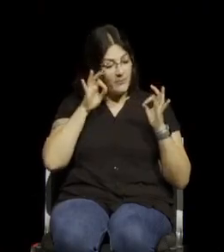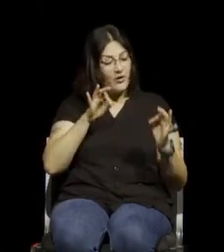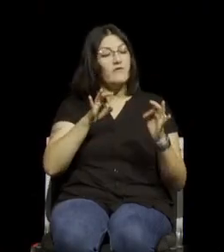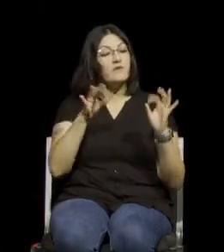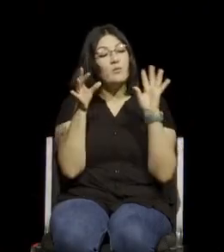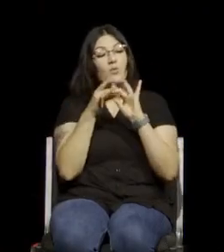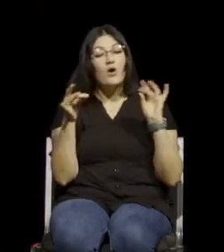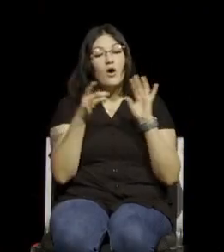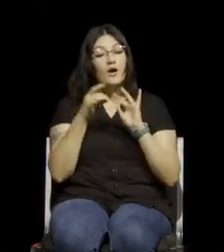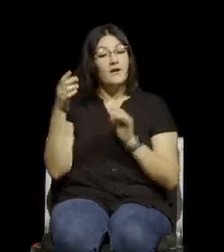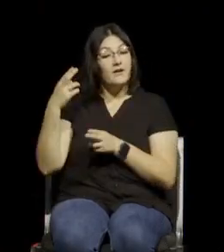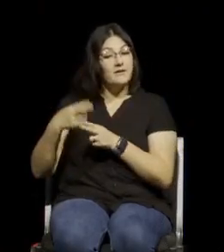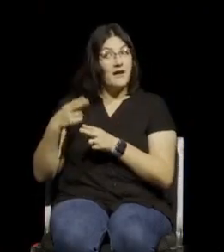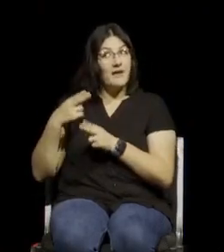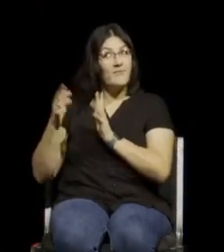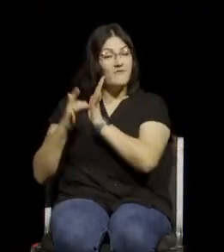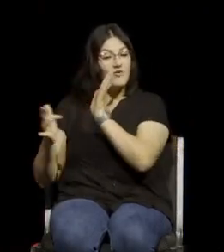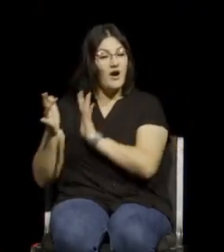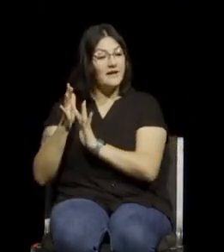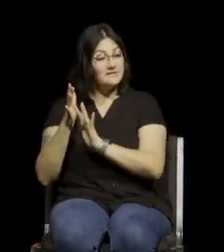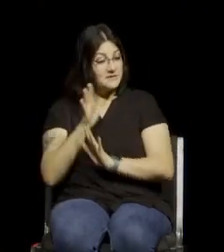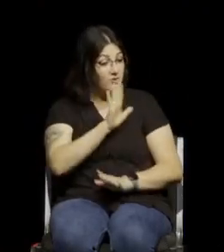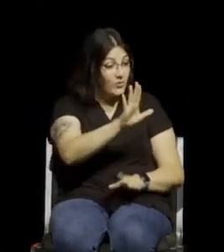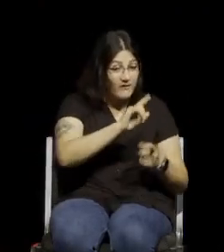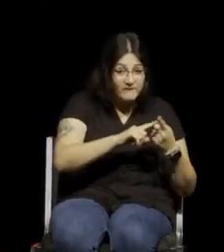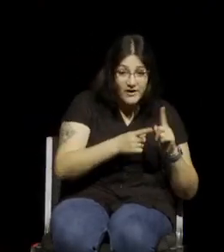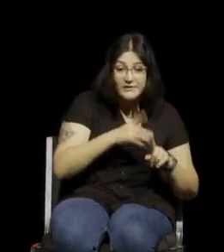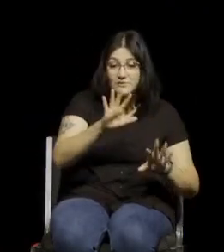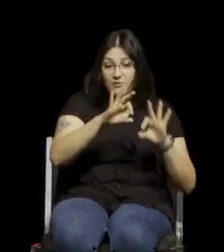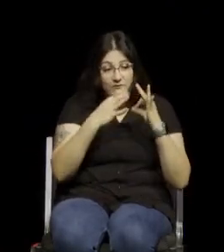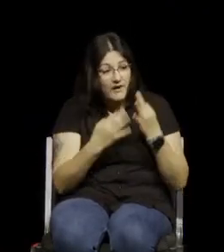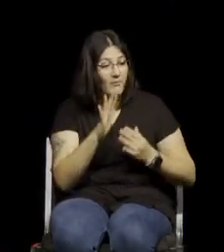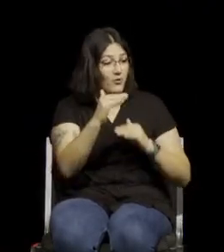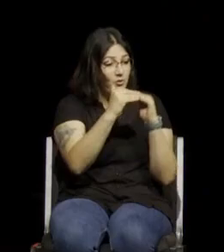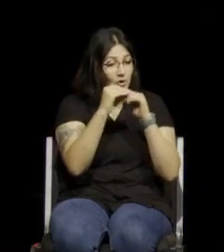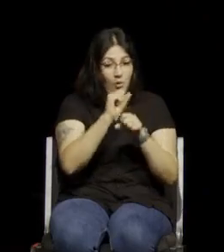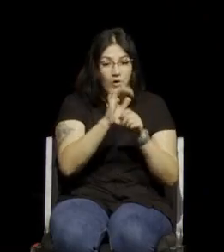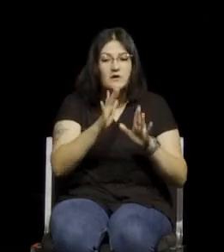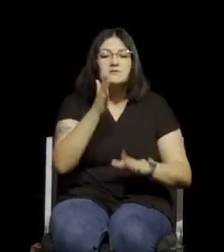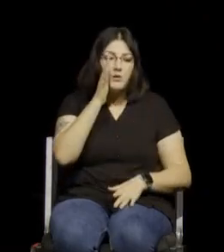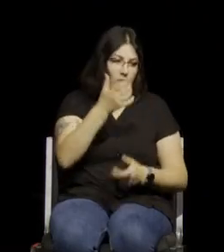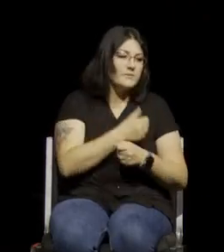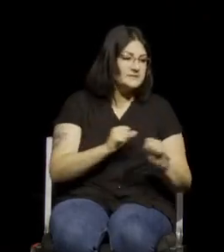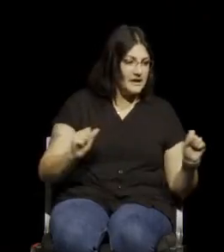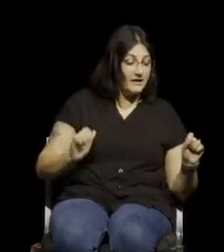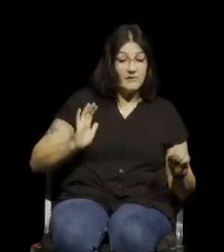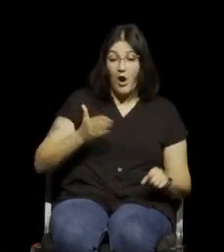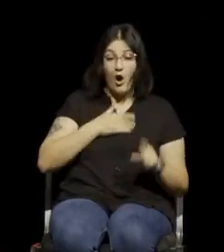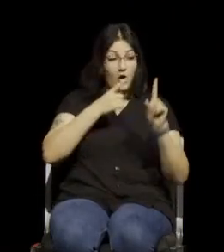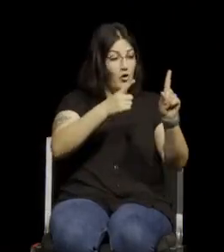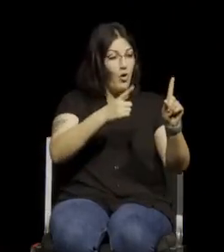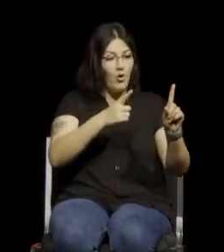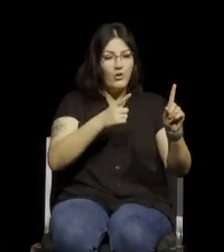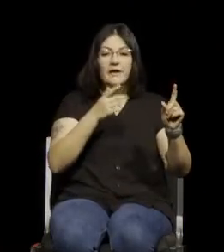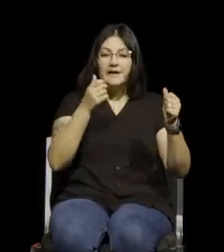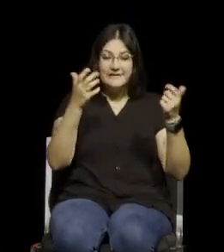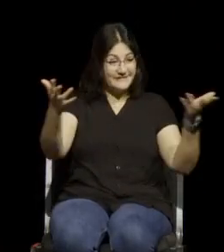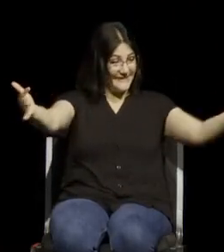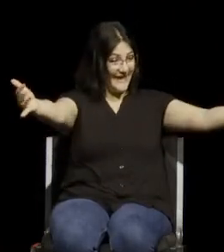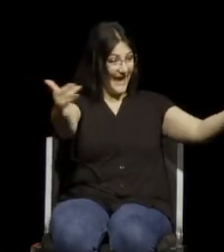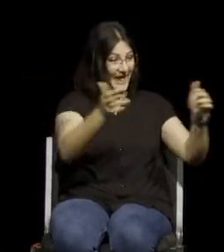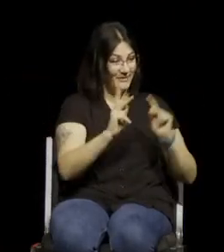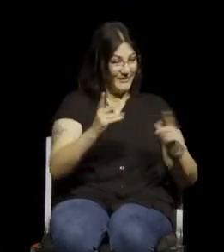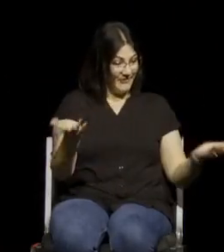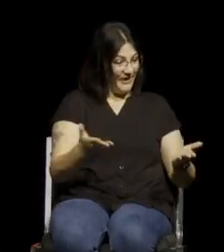right mention of the name of Christ, your friends and your family and your coworkers will be saved. Our goal is not to gather as many people into a